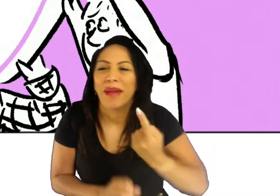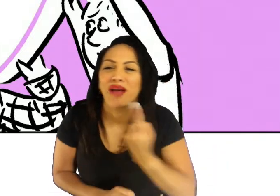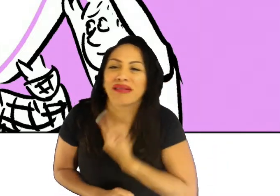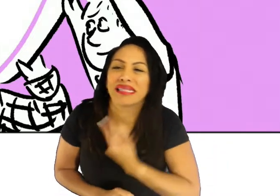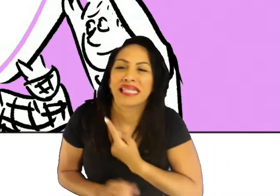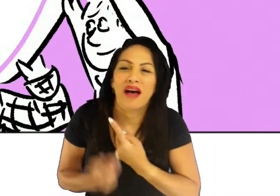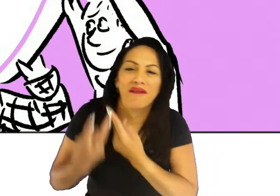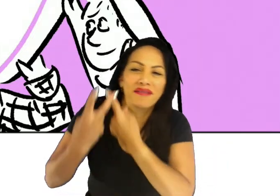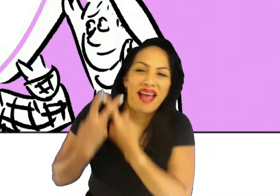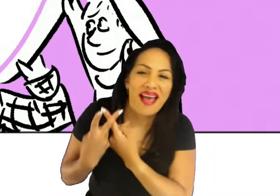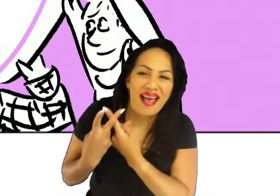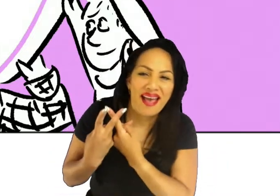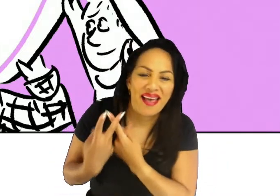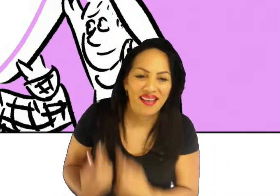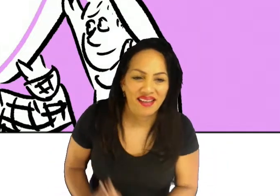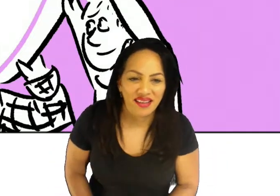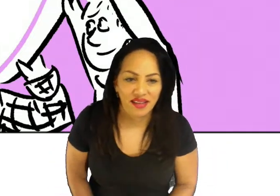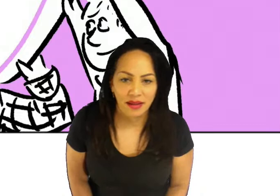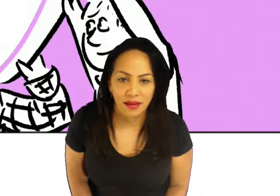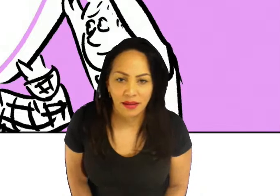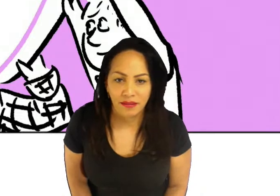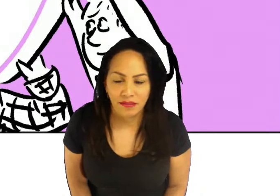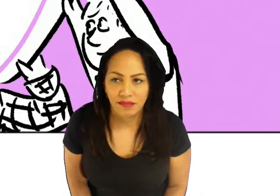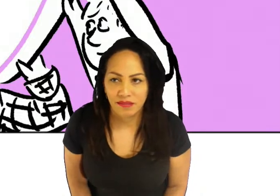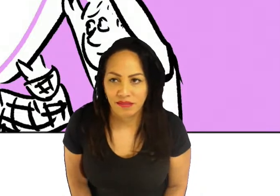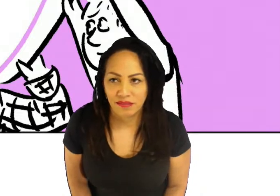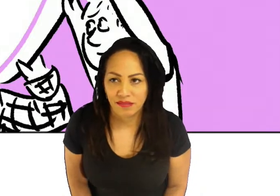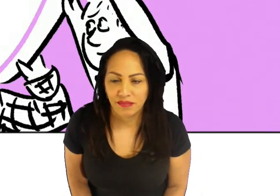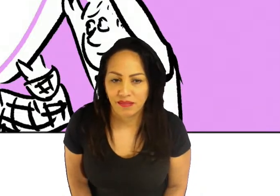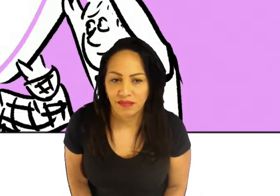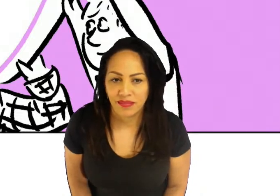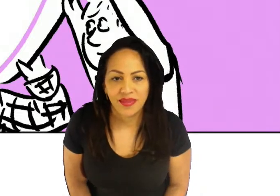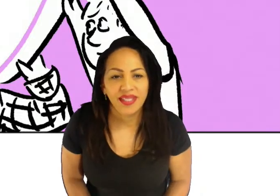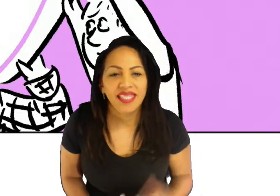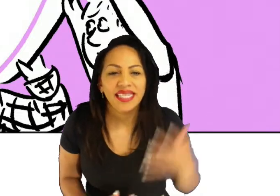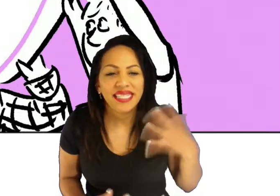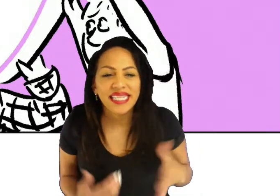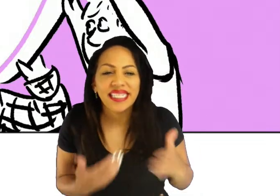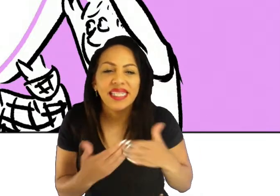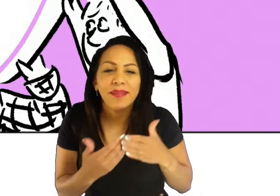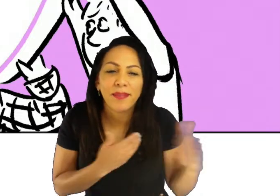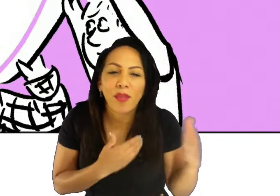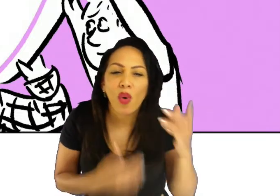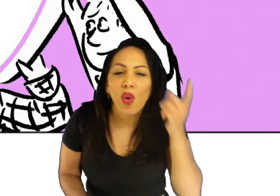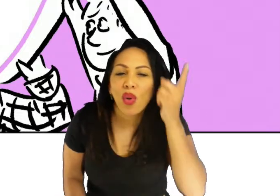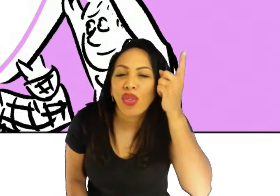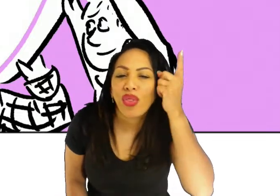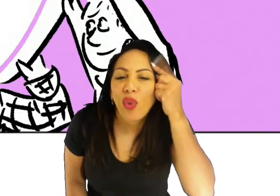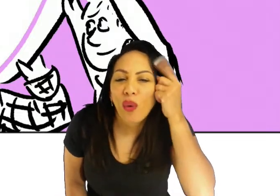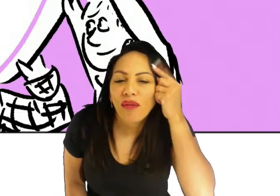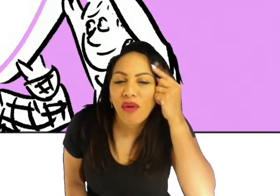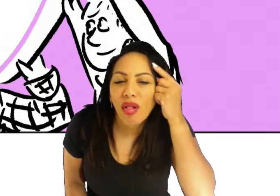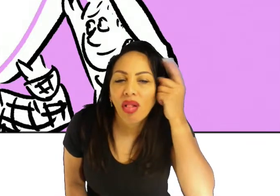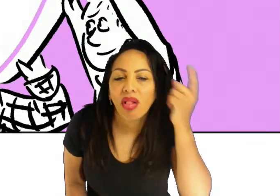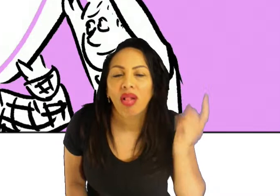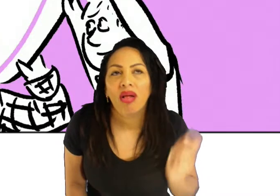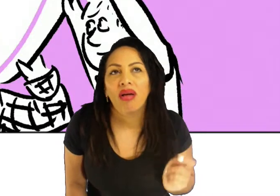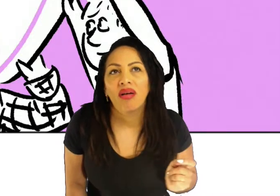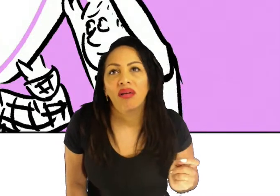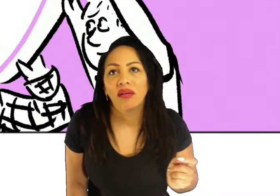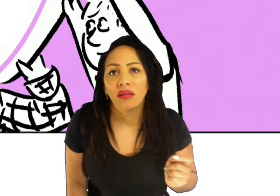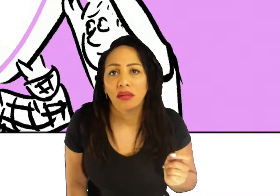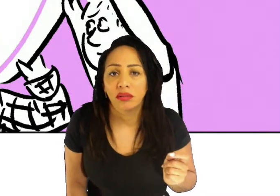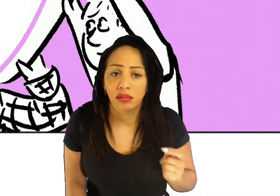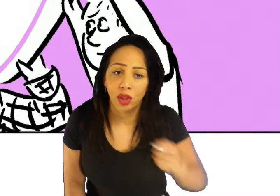that is more thoughtful. It is based in the idea that we see the